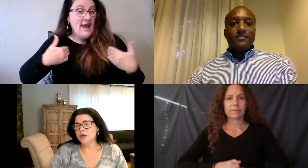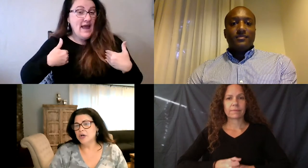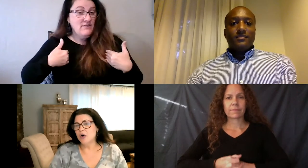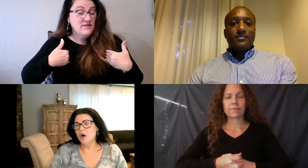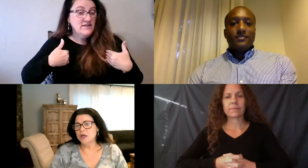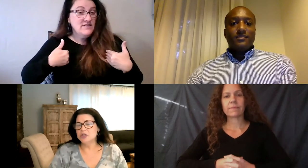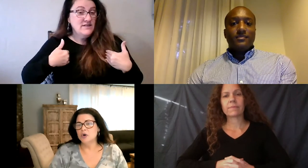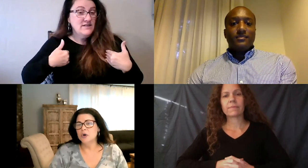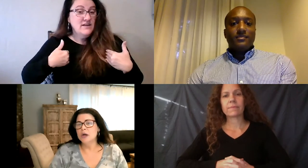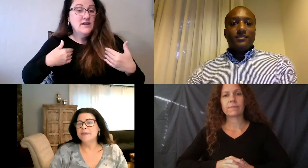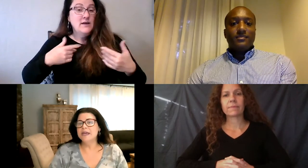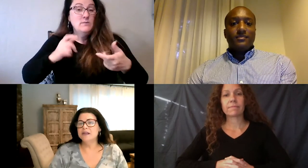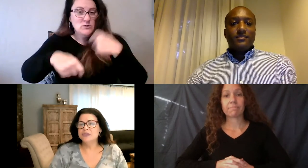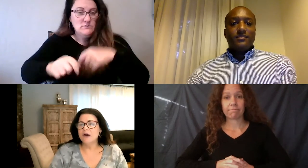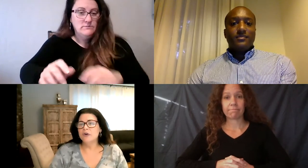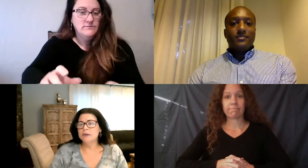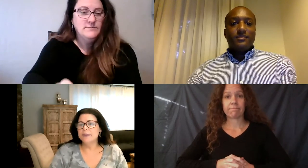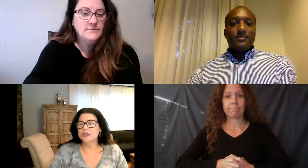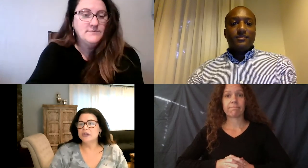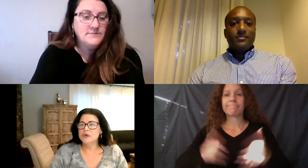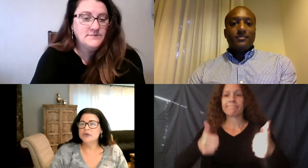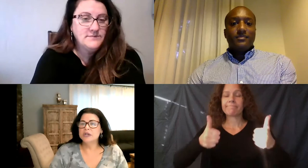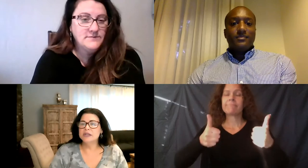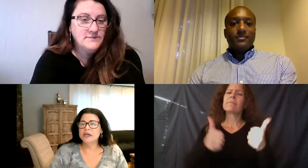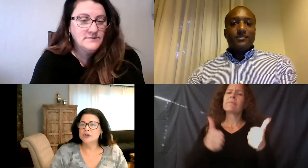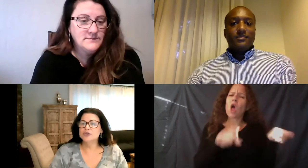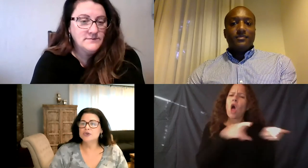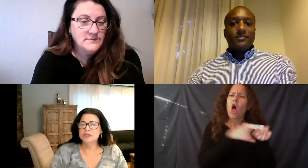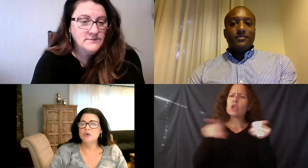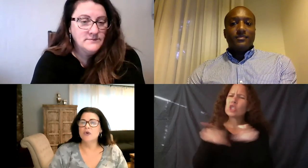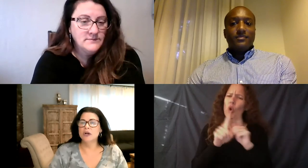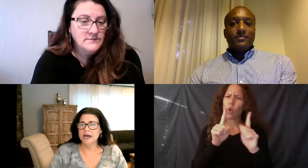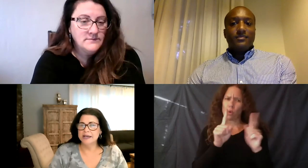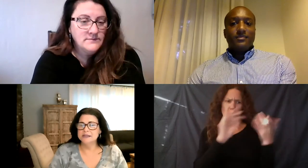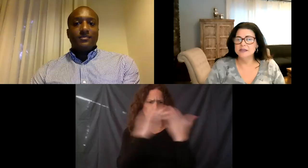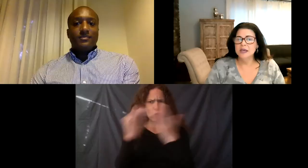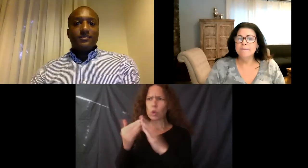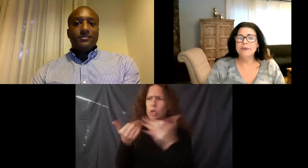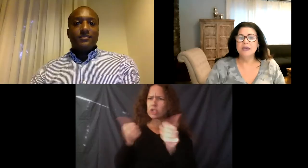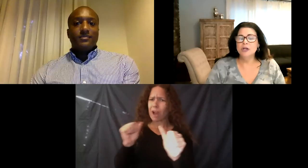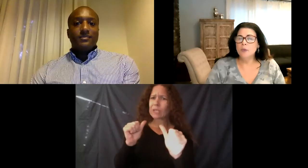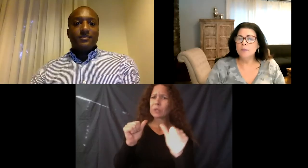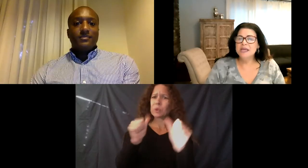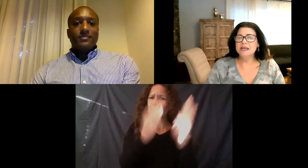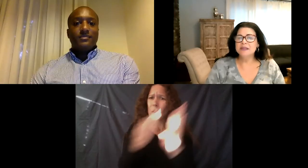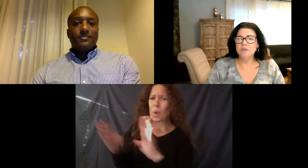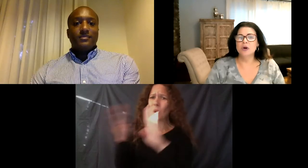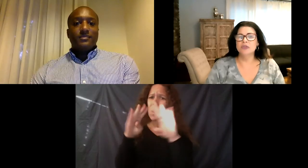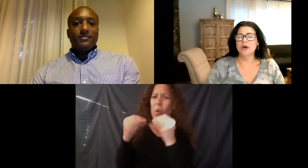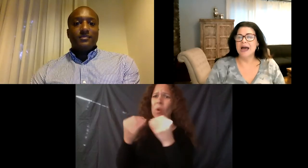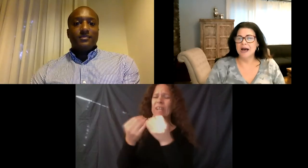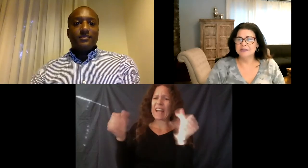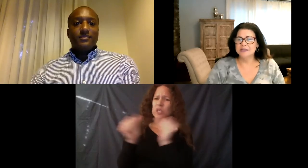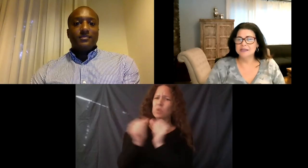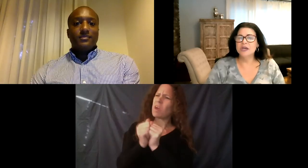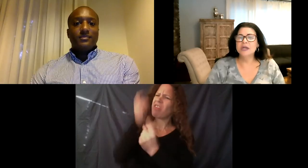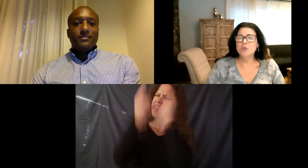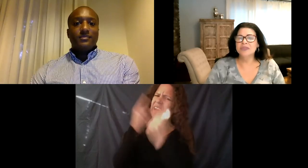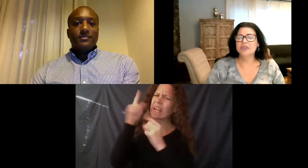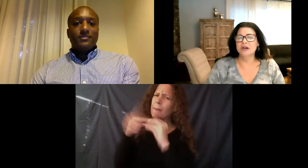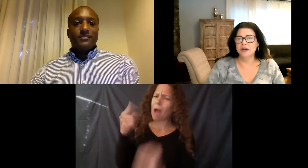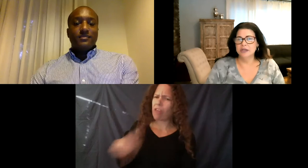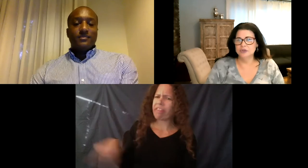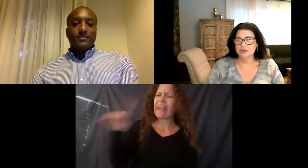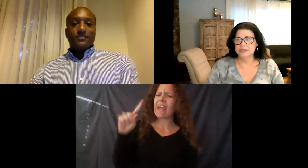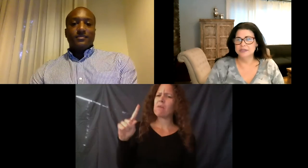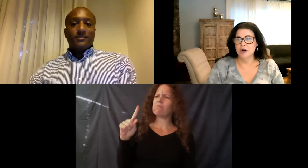then, also being thoughtful about the community that you're trying to organize, meeting them where they're at, hearing